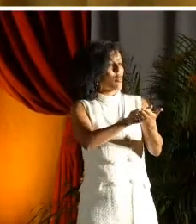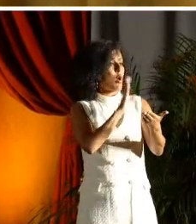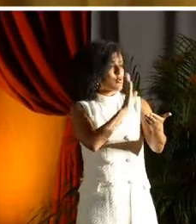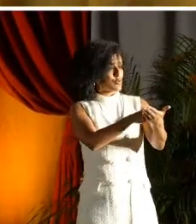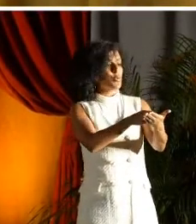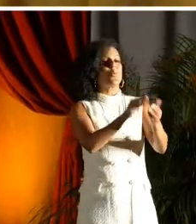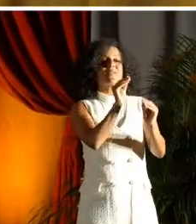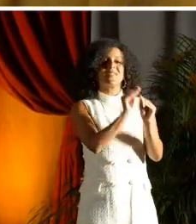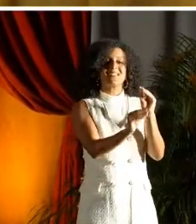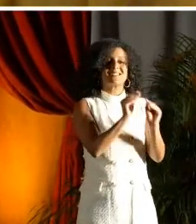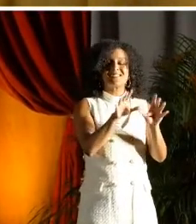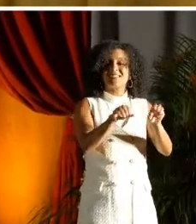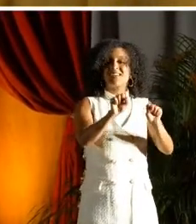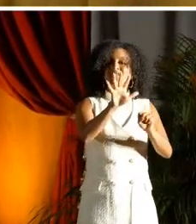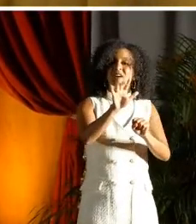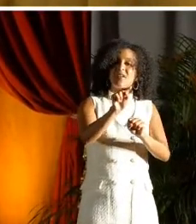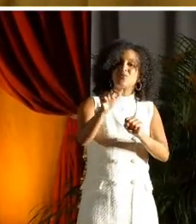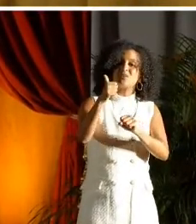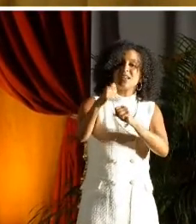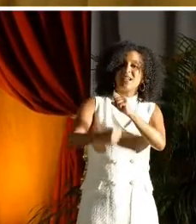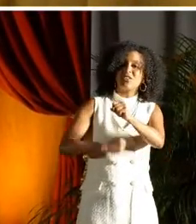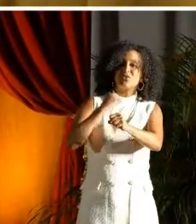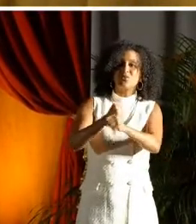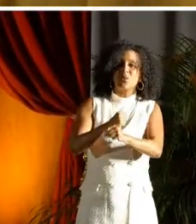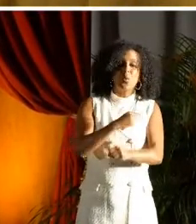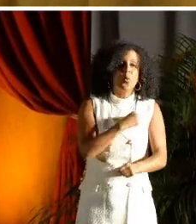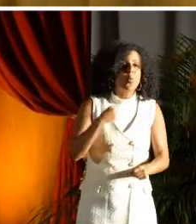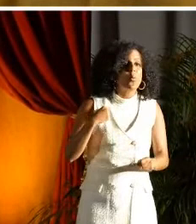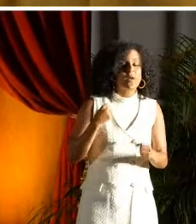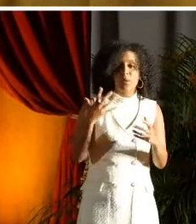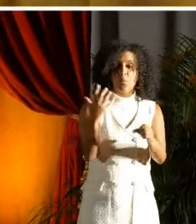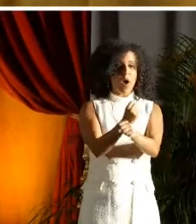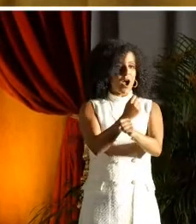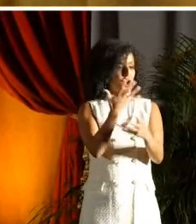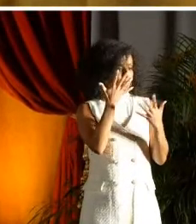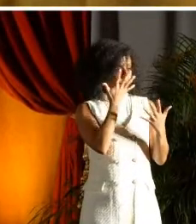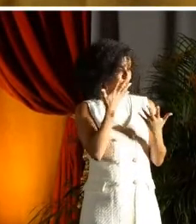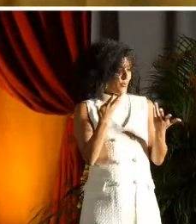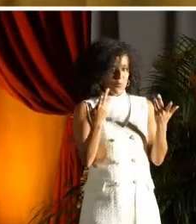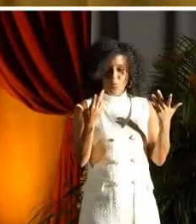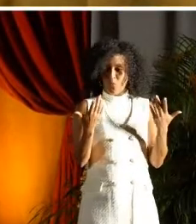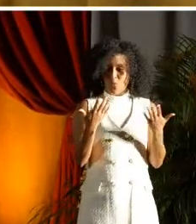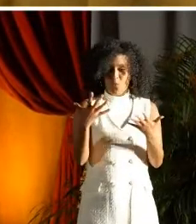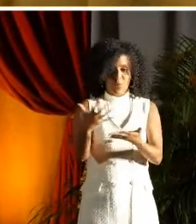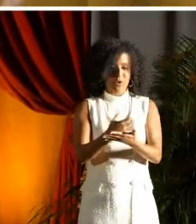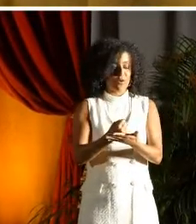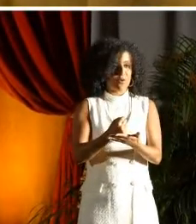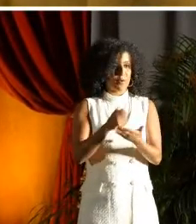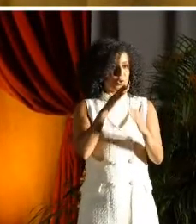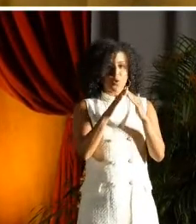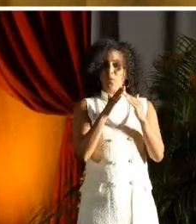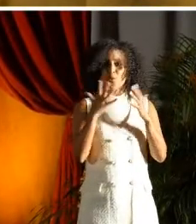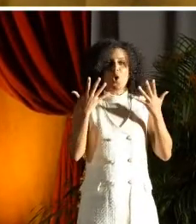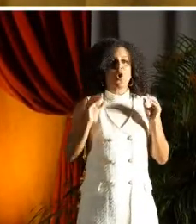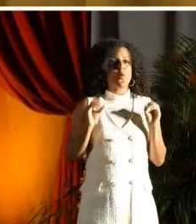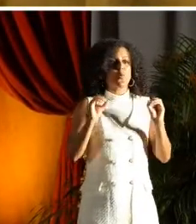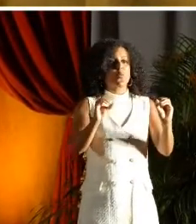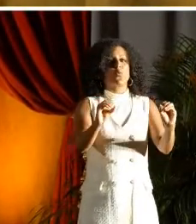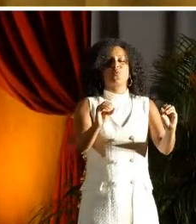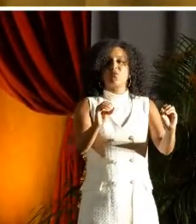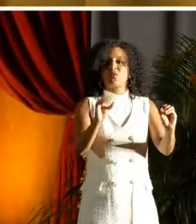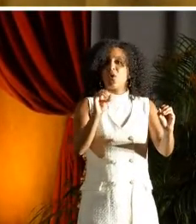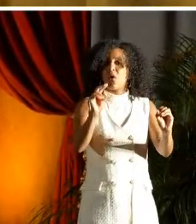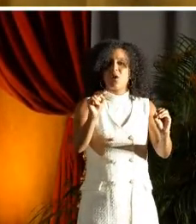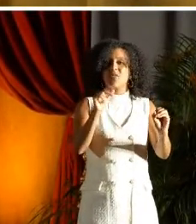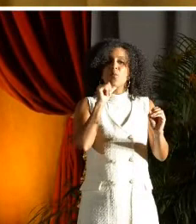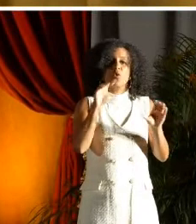within itself could take 5-10 years. The lawyers come back and say, we won, look what we got. But the community had moved on by that time. They were off